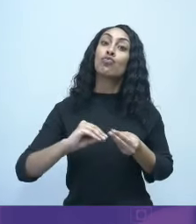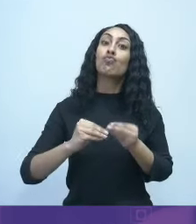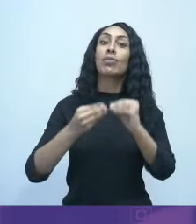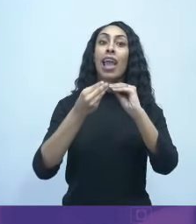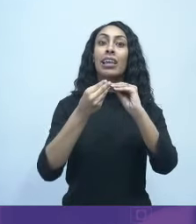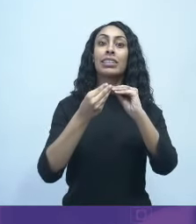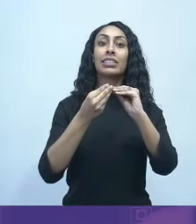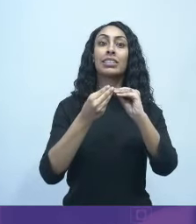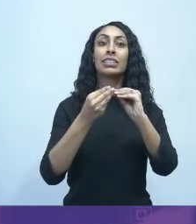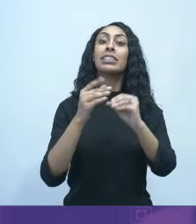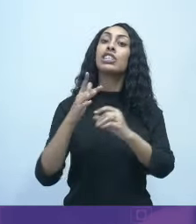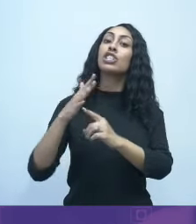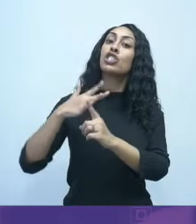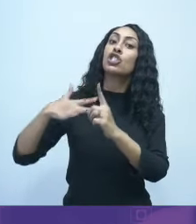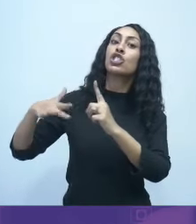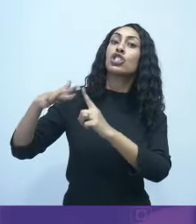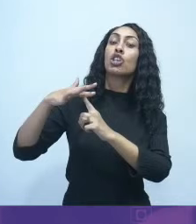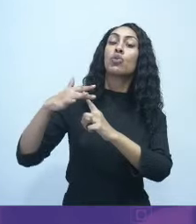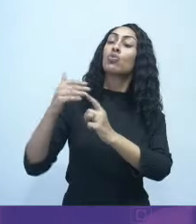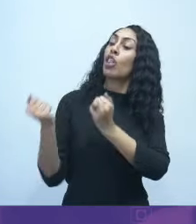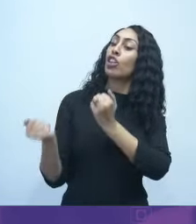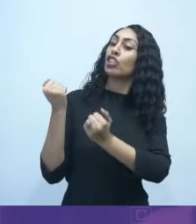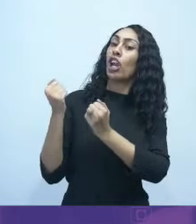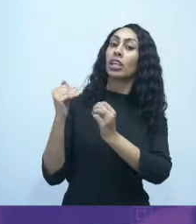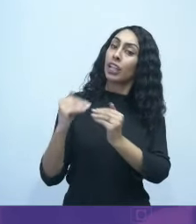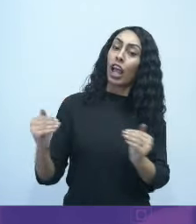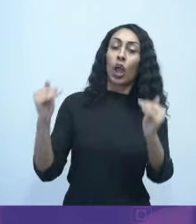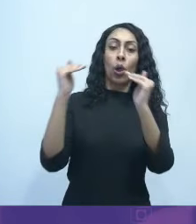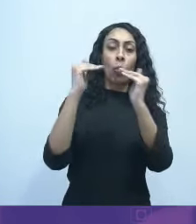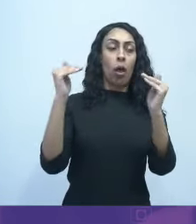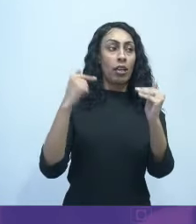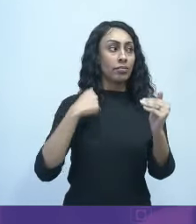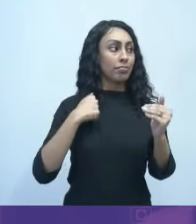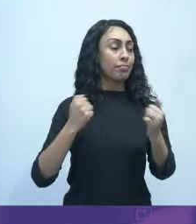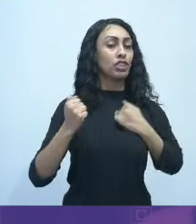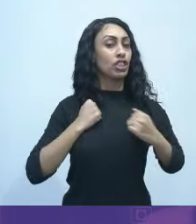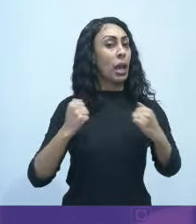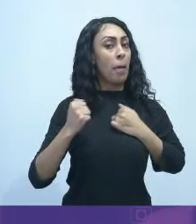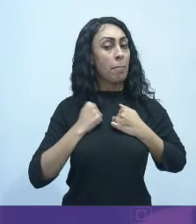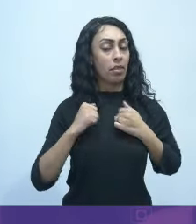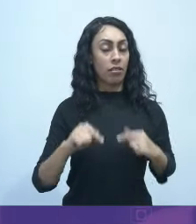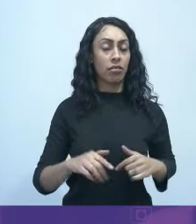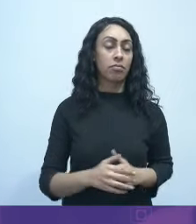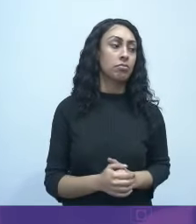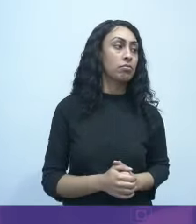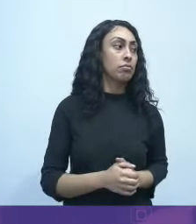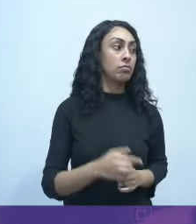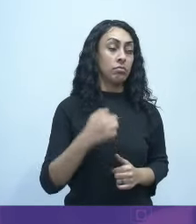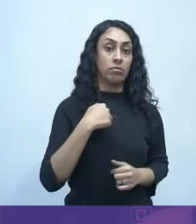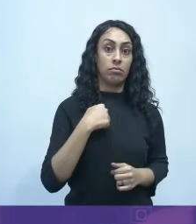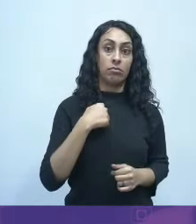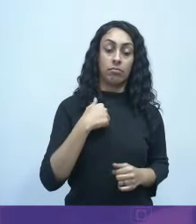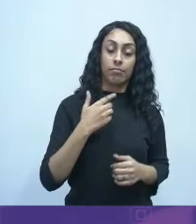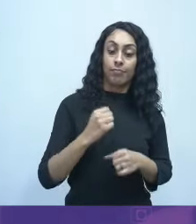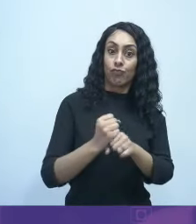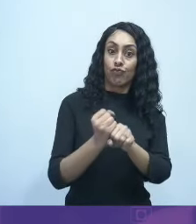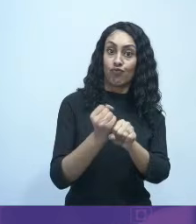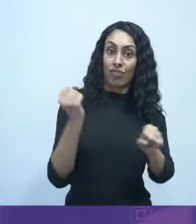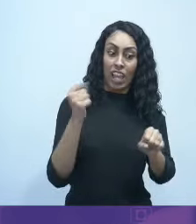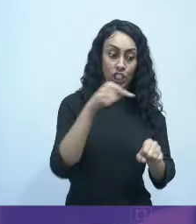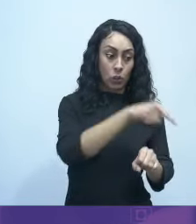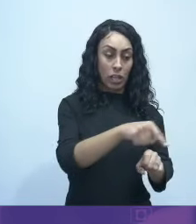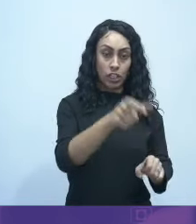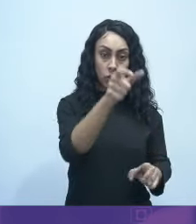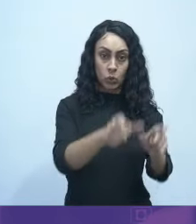Creativity, social justice and equality are at the heart of what we do. And our graduates are the